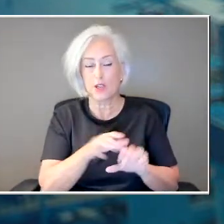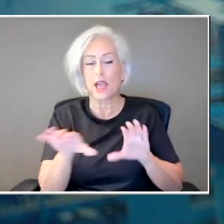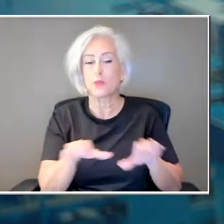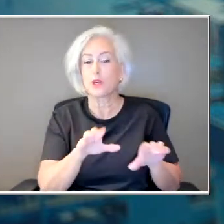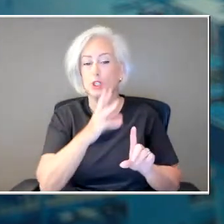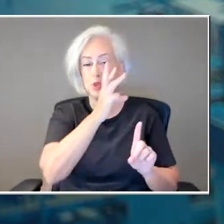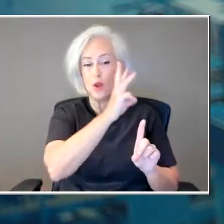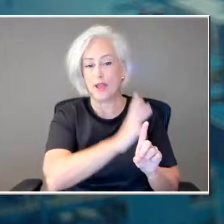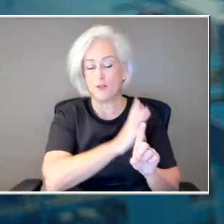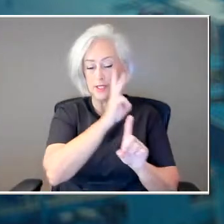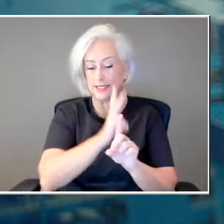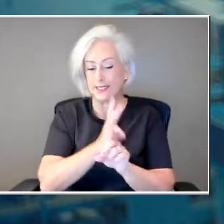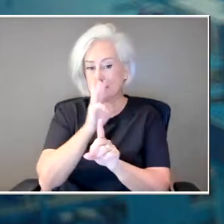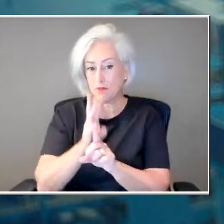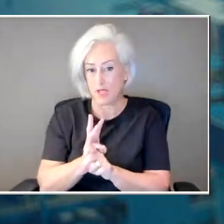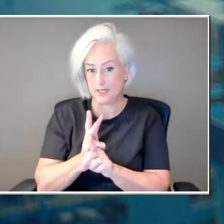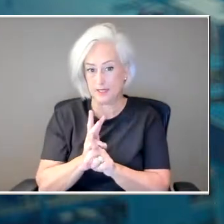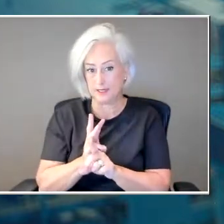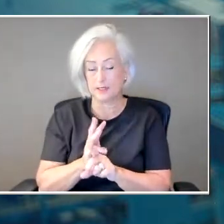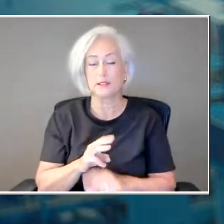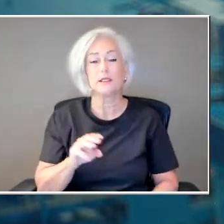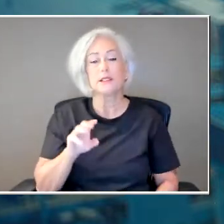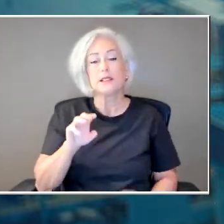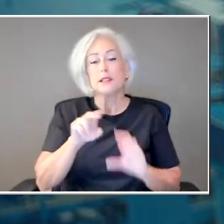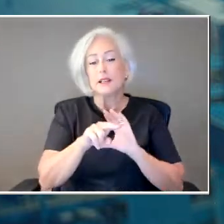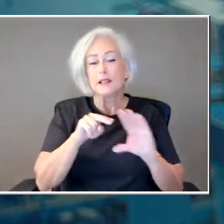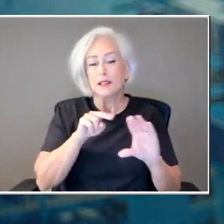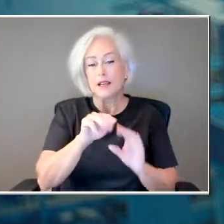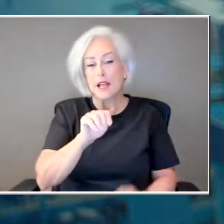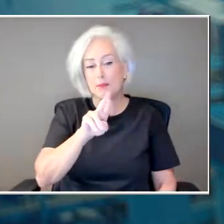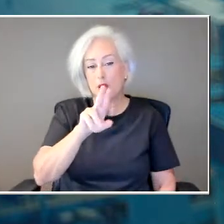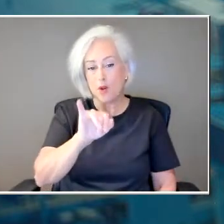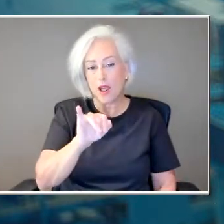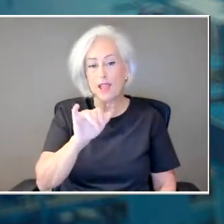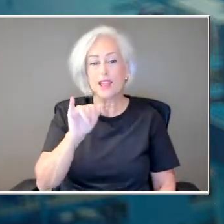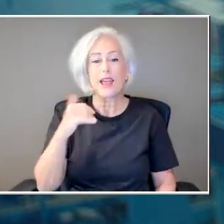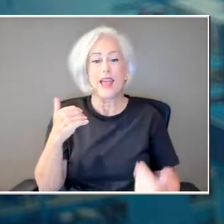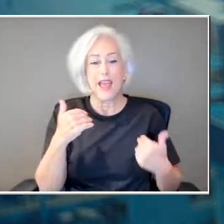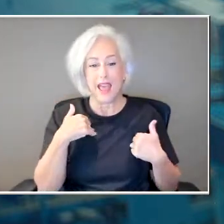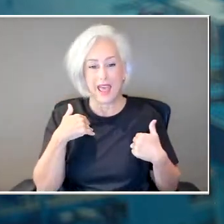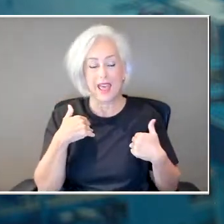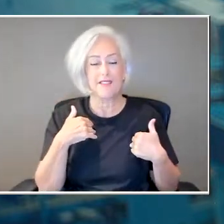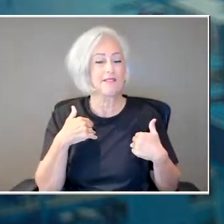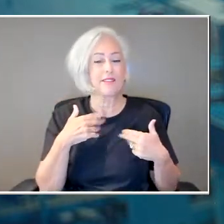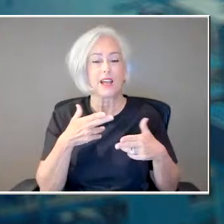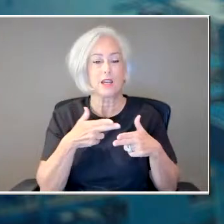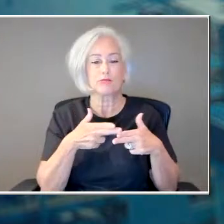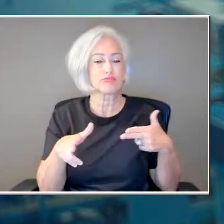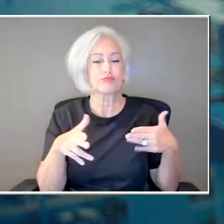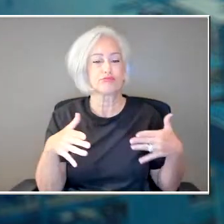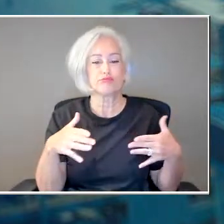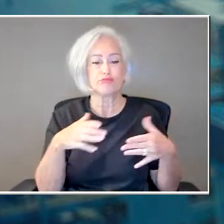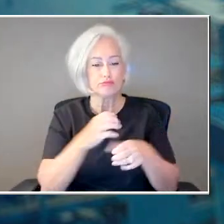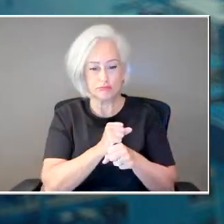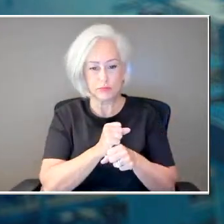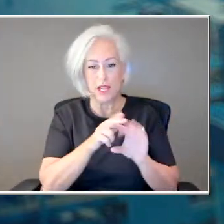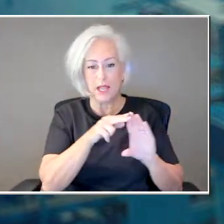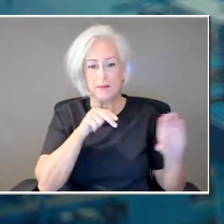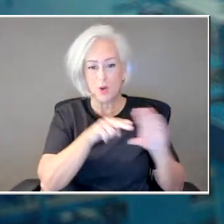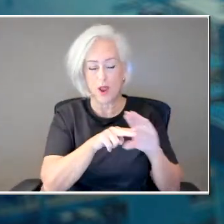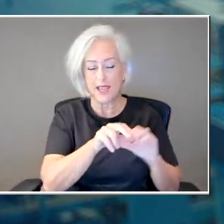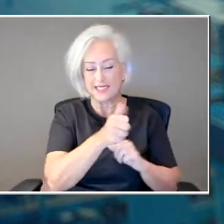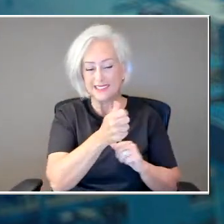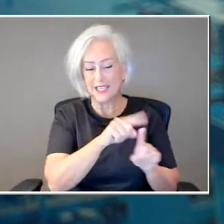MRI, actually now we have what's called abbreviated MRI, so instead of a 45-minute diagnostic MRI, it's about 10 to 15 minutes. That has